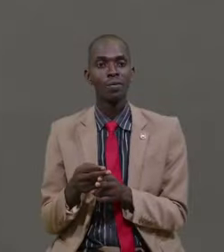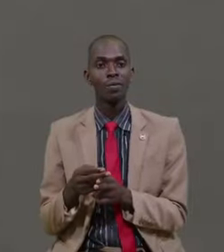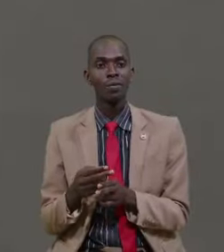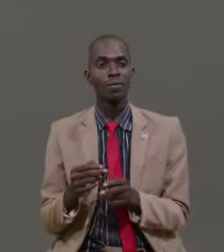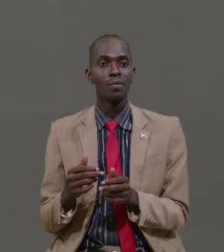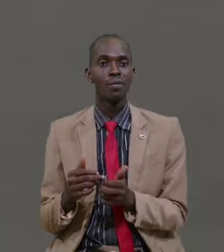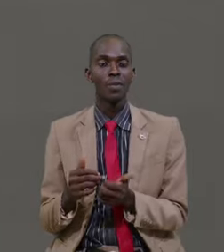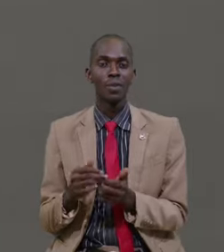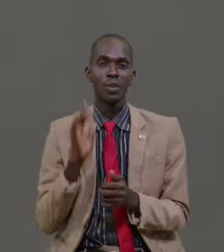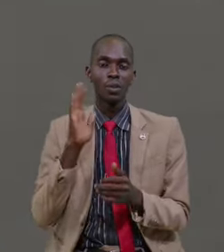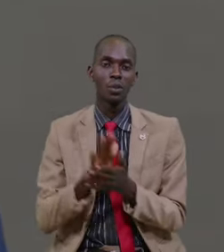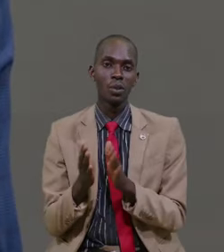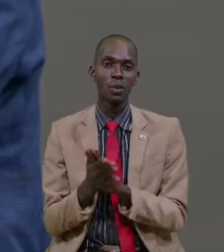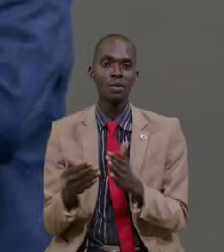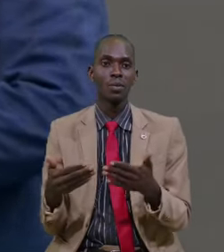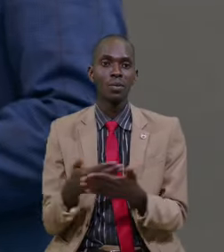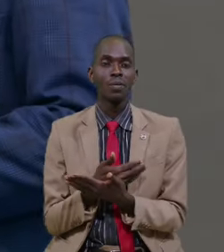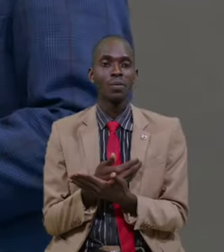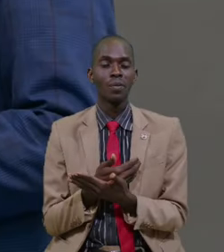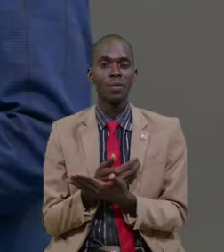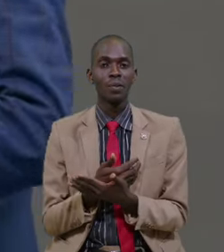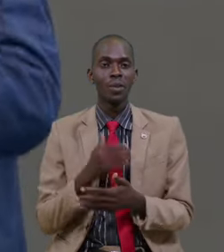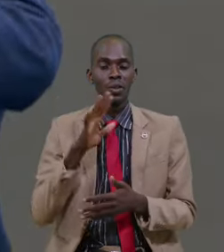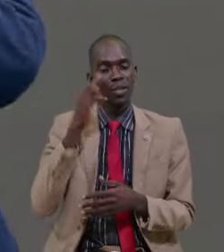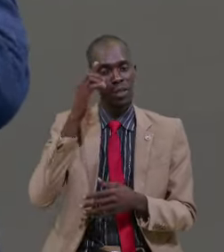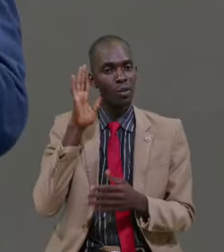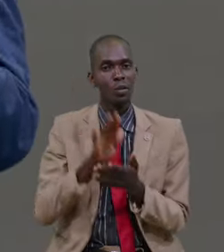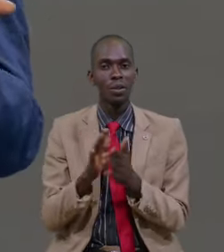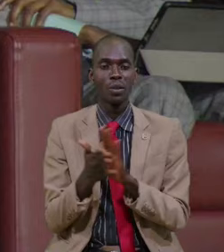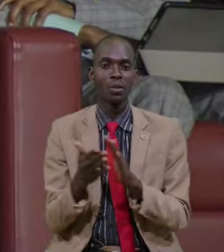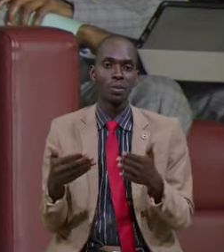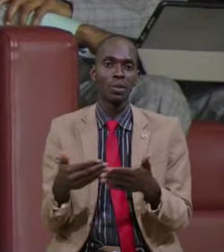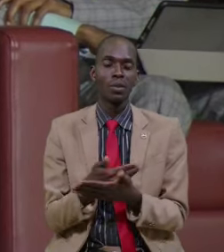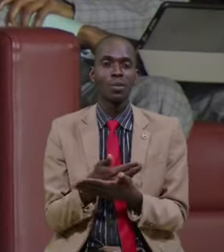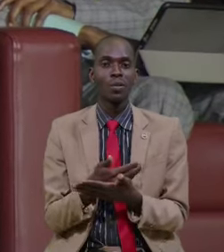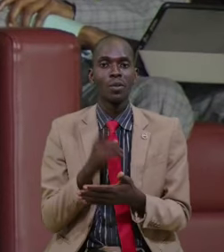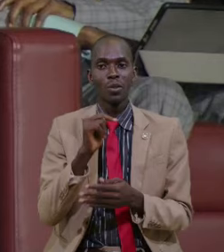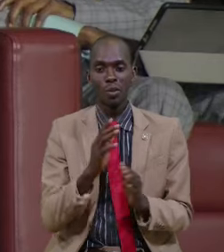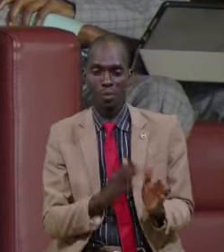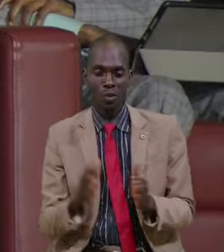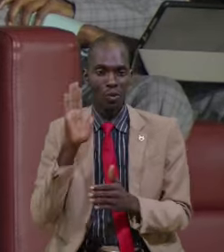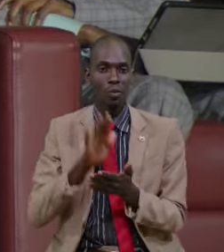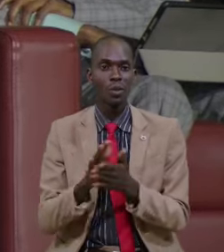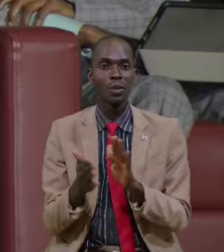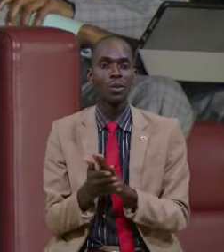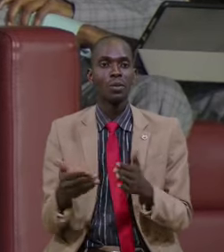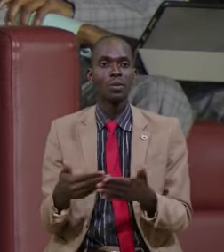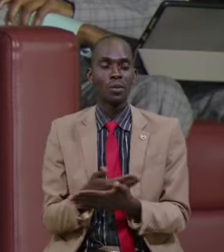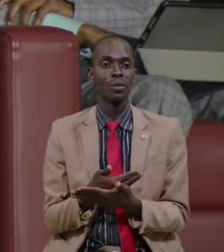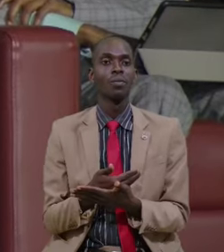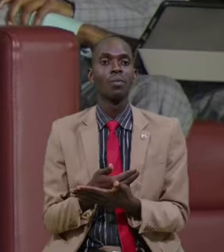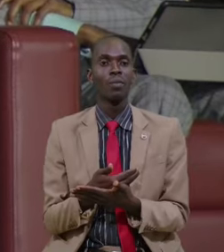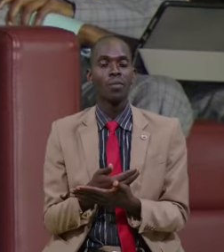new. Your thinking will become new. Your plans will become new. And